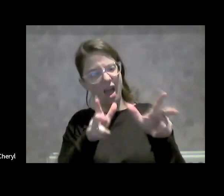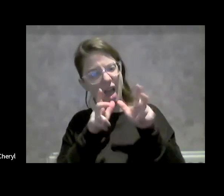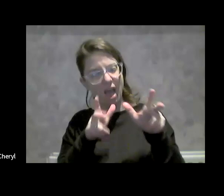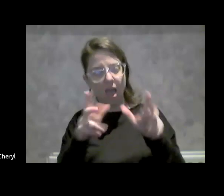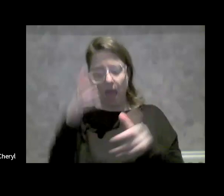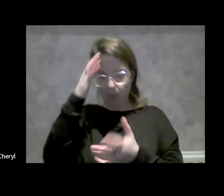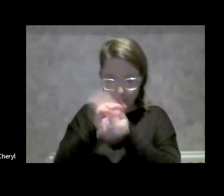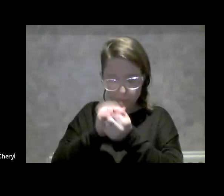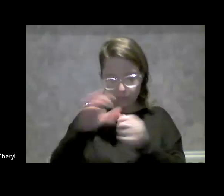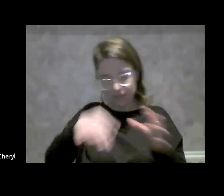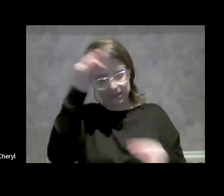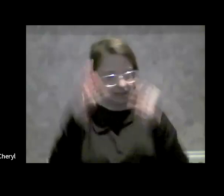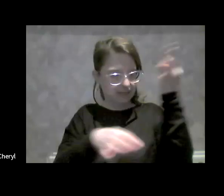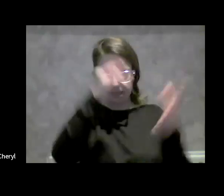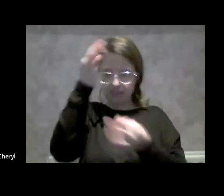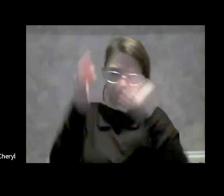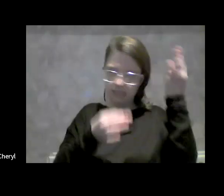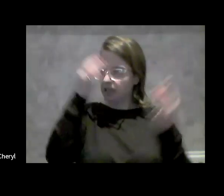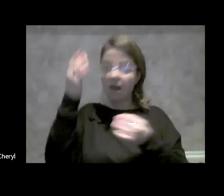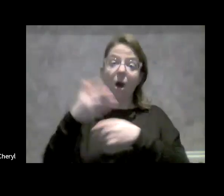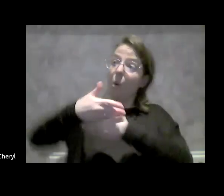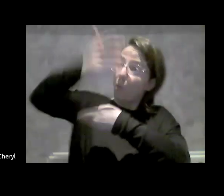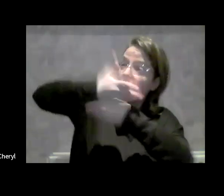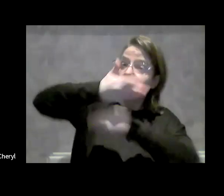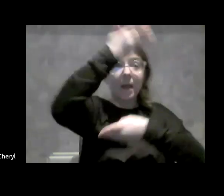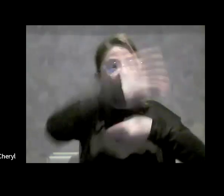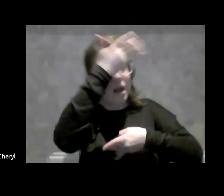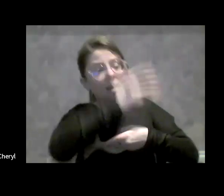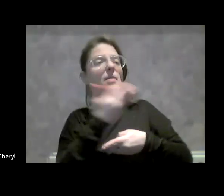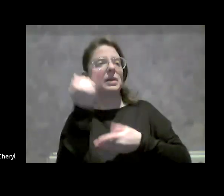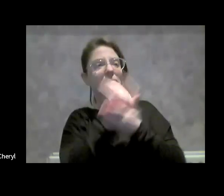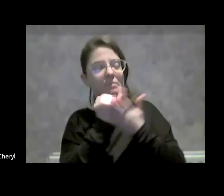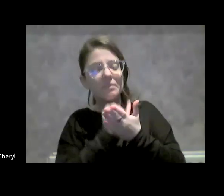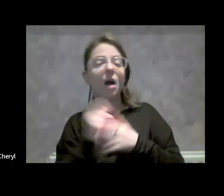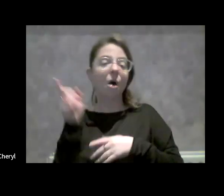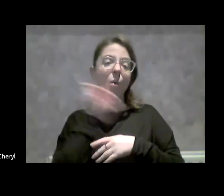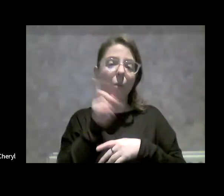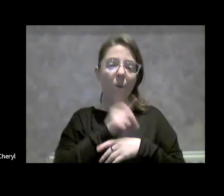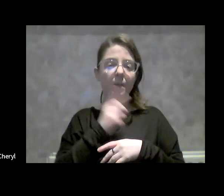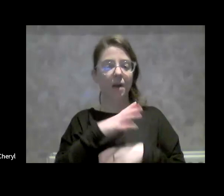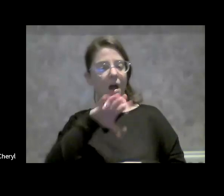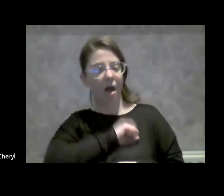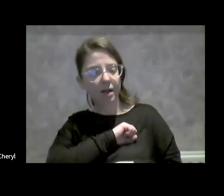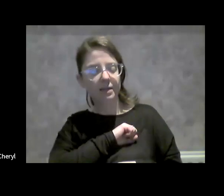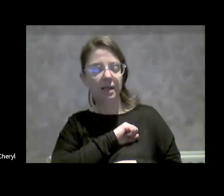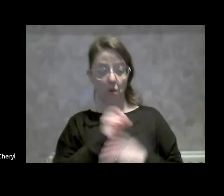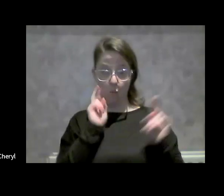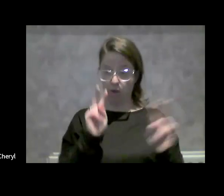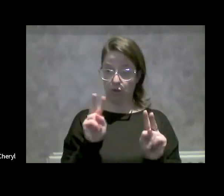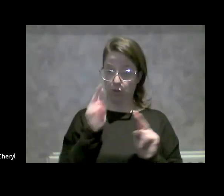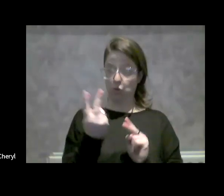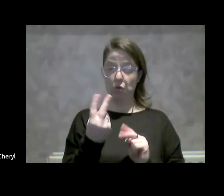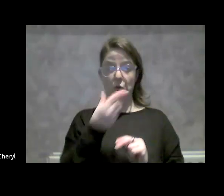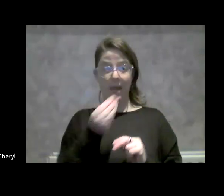laughter at my music taste, wallpaper with scantily clad anime women, heartache, watching two men kiss